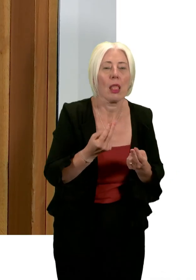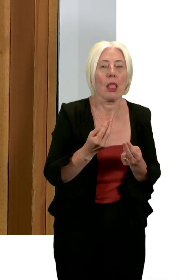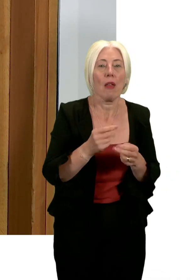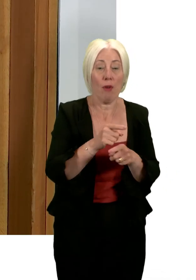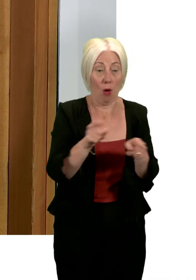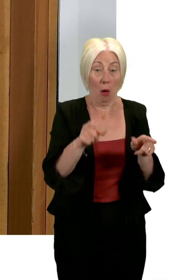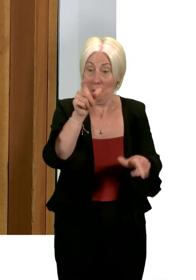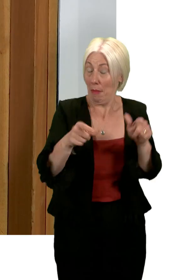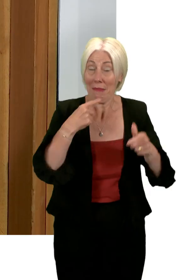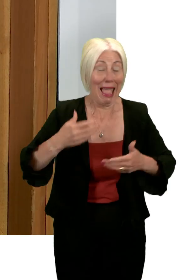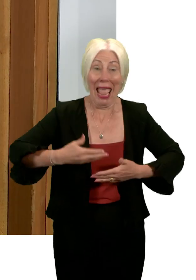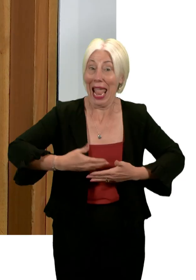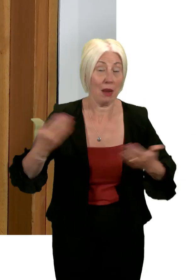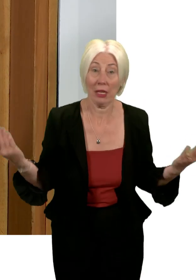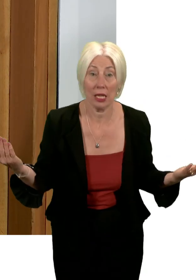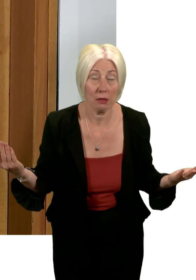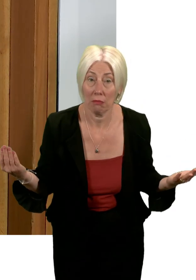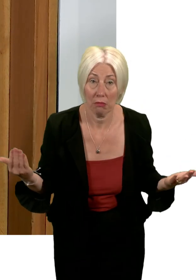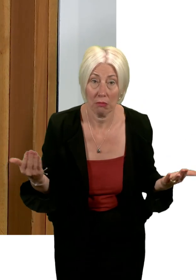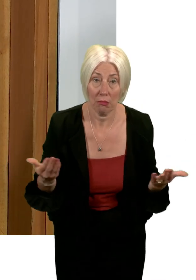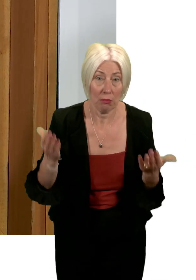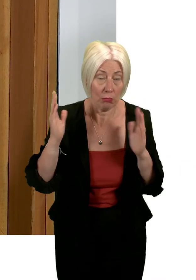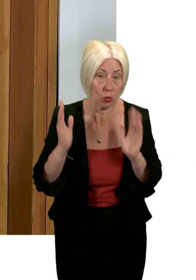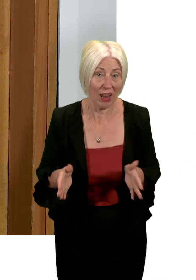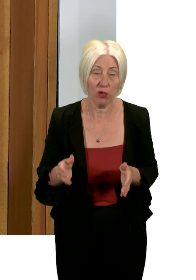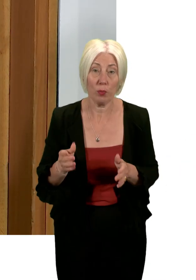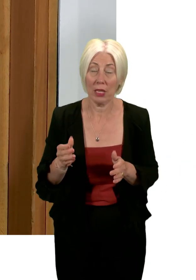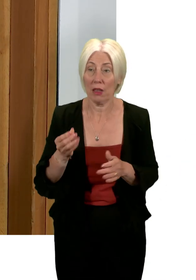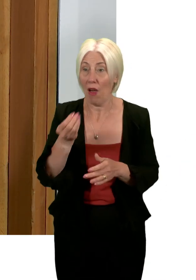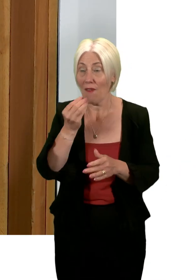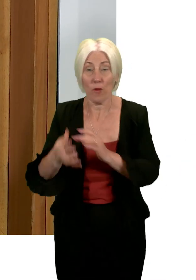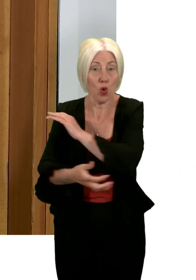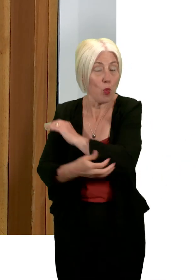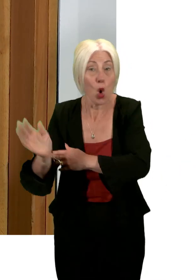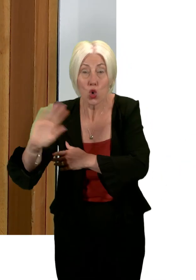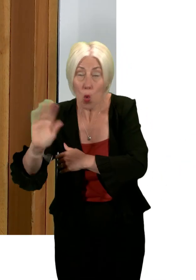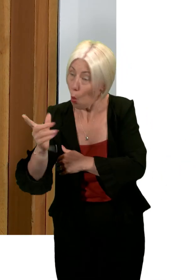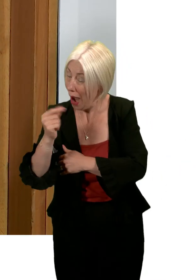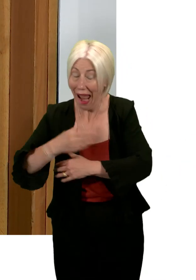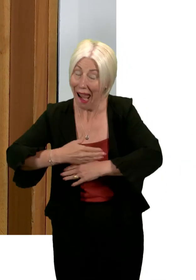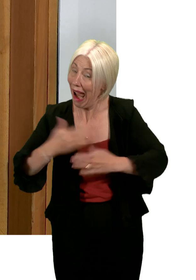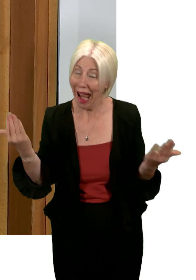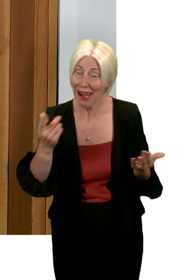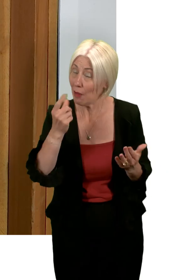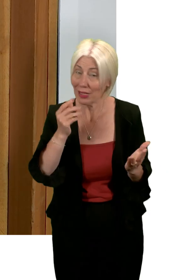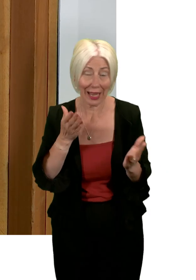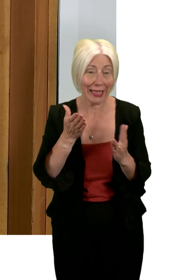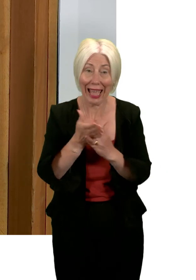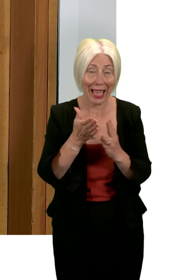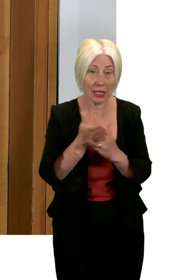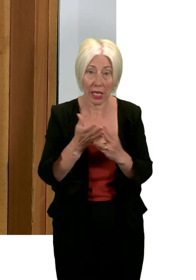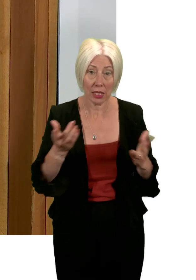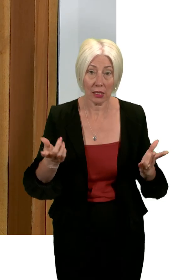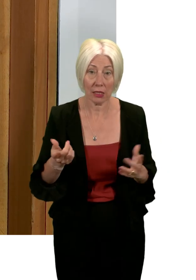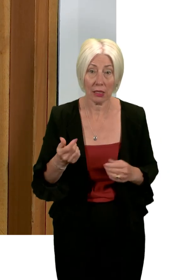for anybody really, and you don't need to be facing food poverty to access that type of food. In fact, I can reflect that I've seen